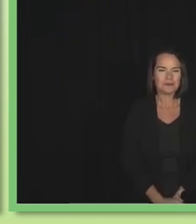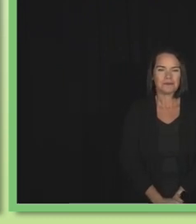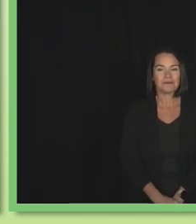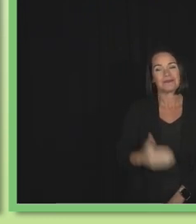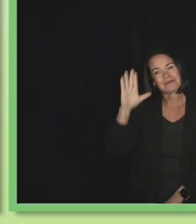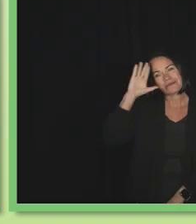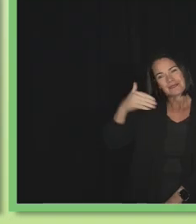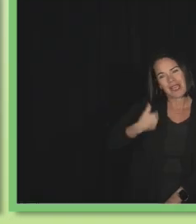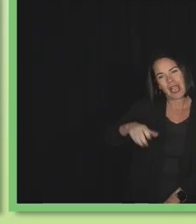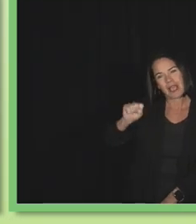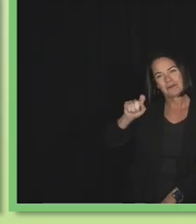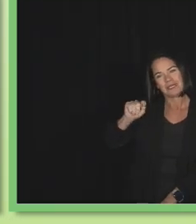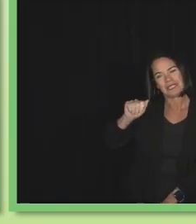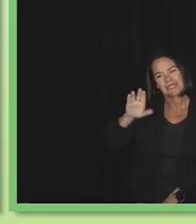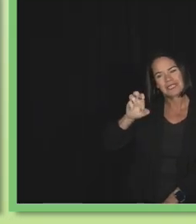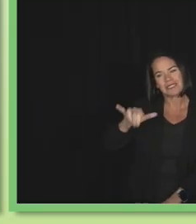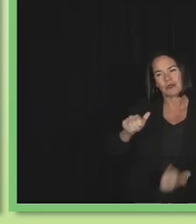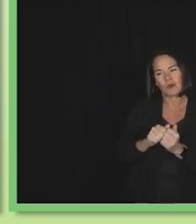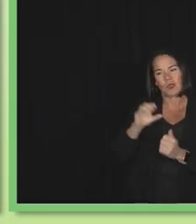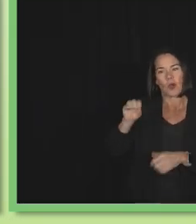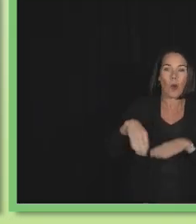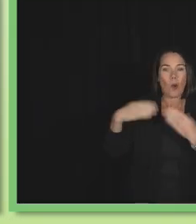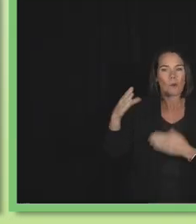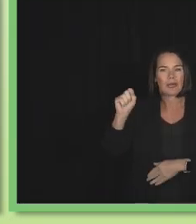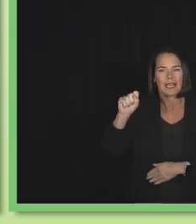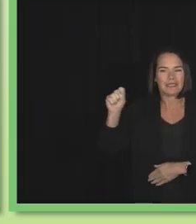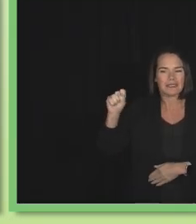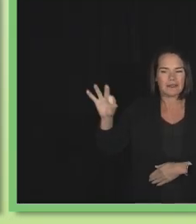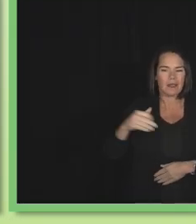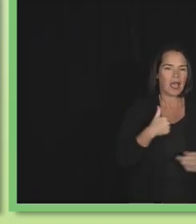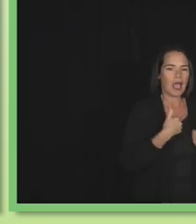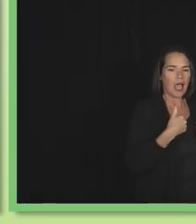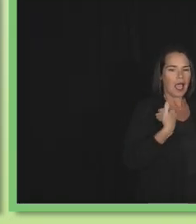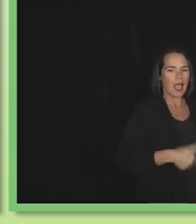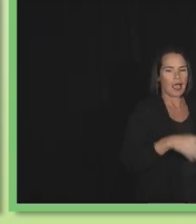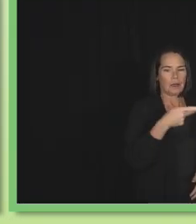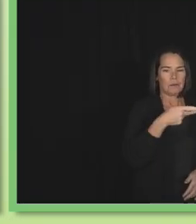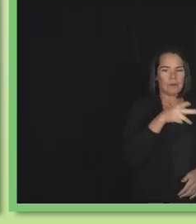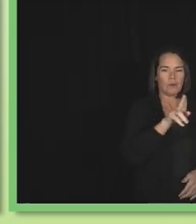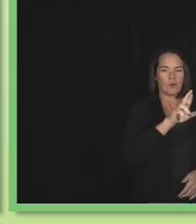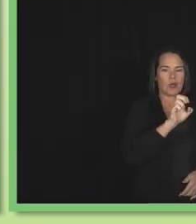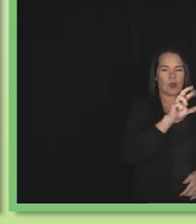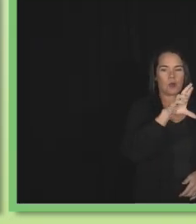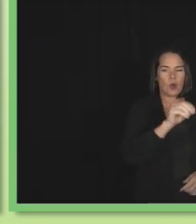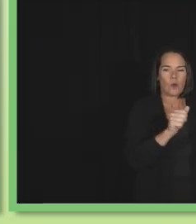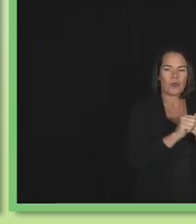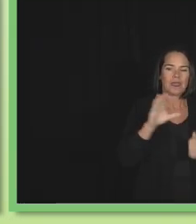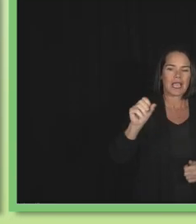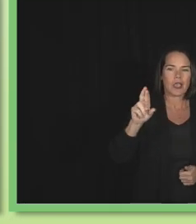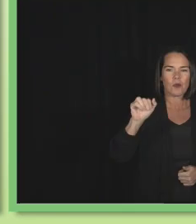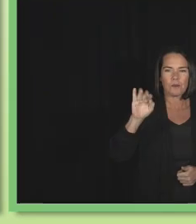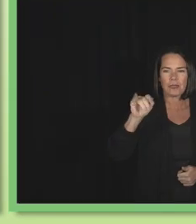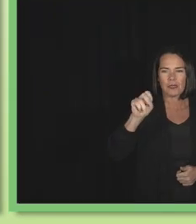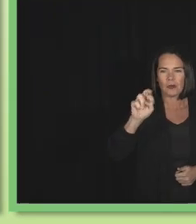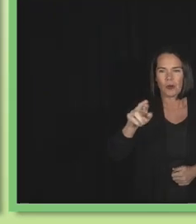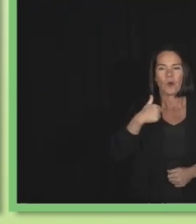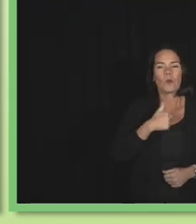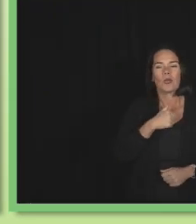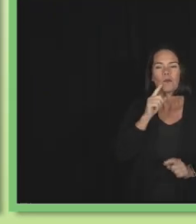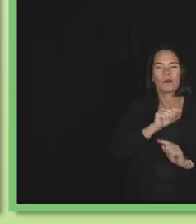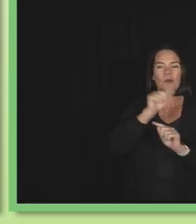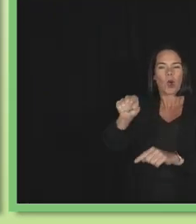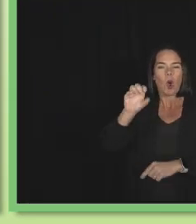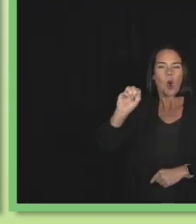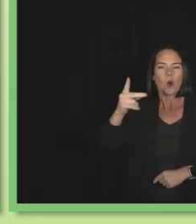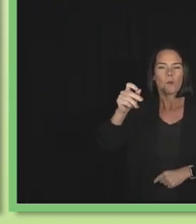I'm Stacey with the OpenSSF. And I'm Puerco with Carabiner Systems. And we'll both be at the OpenSSF